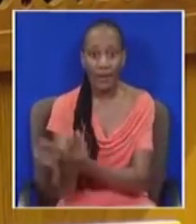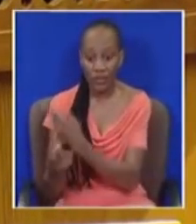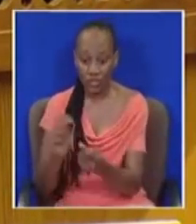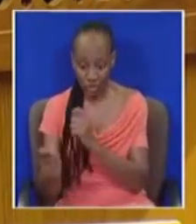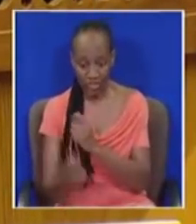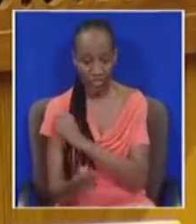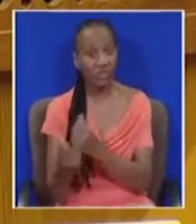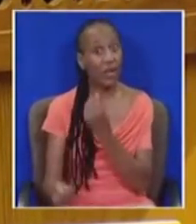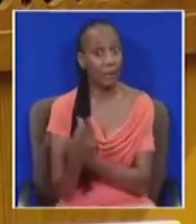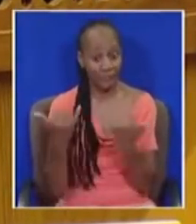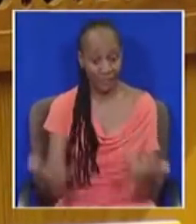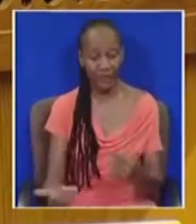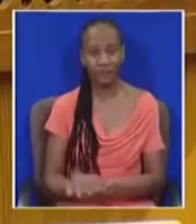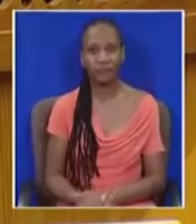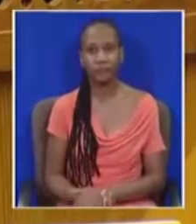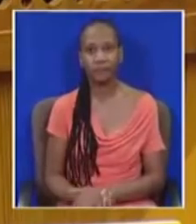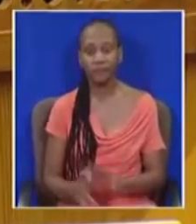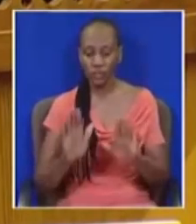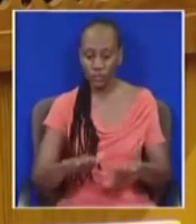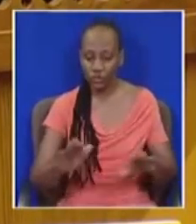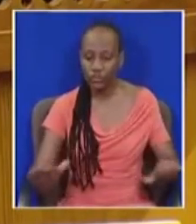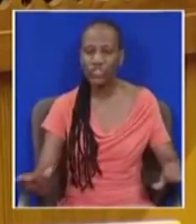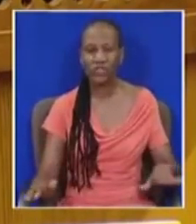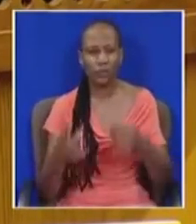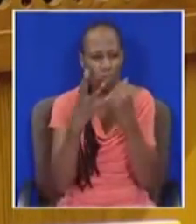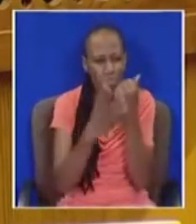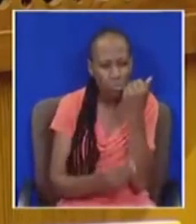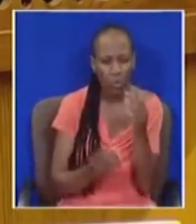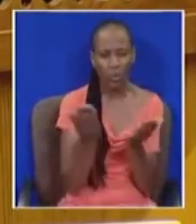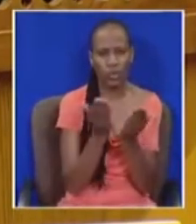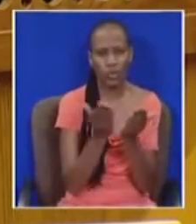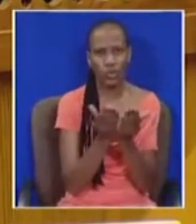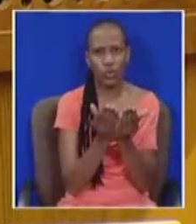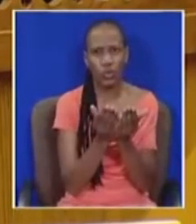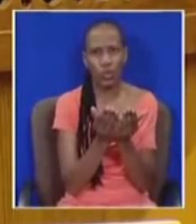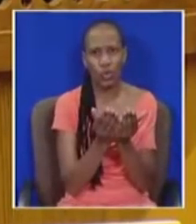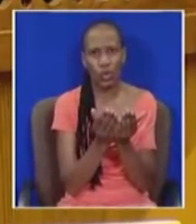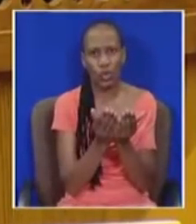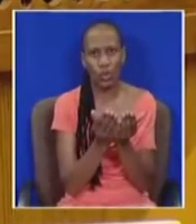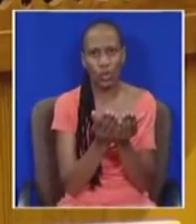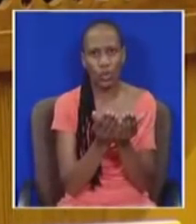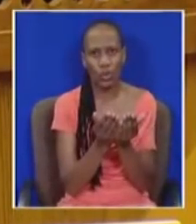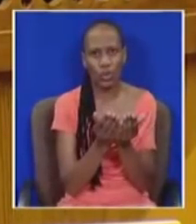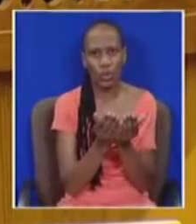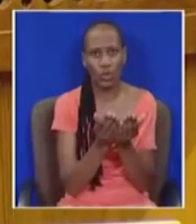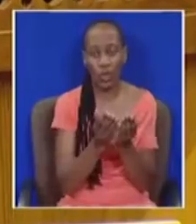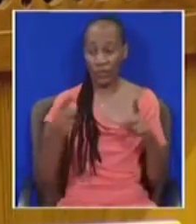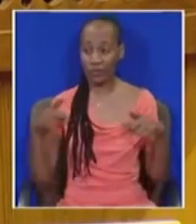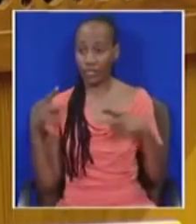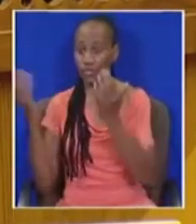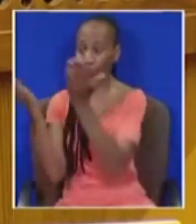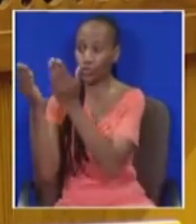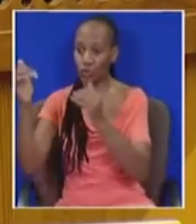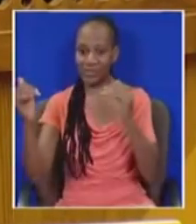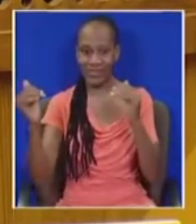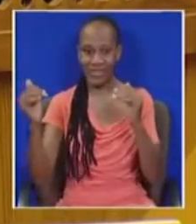South Africans. Learners in our poorer schools cannot compete with our peers in their richer schools. And